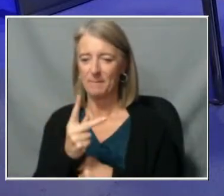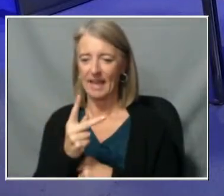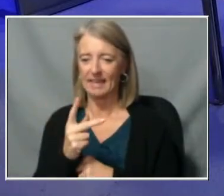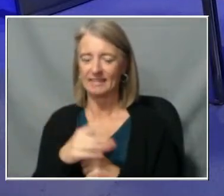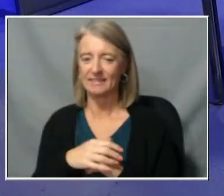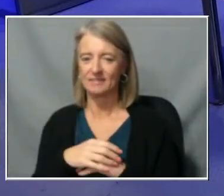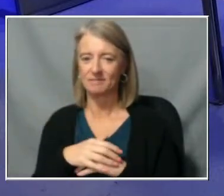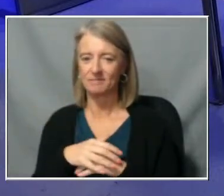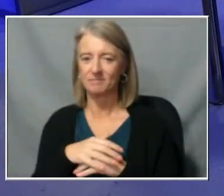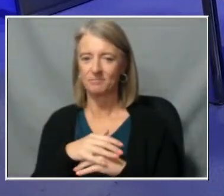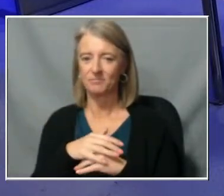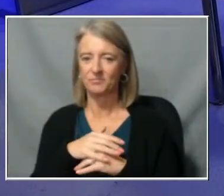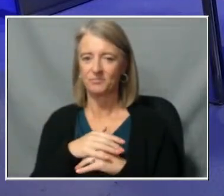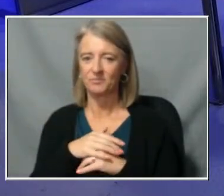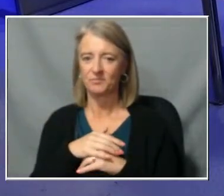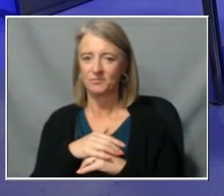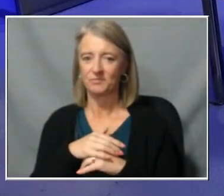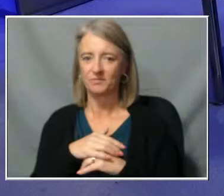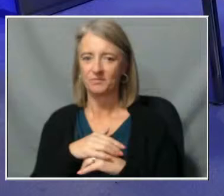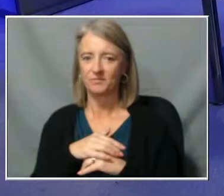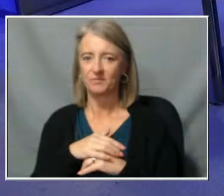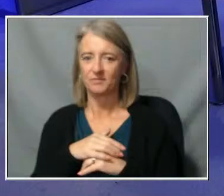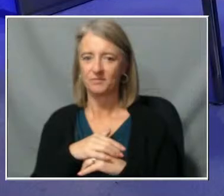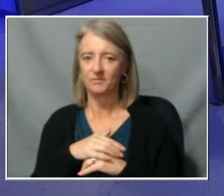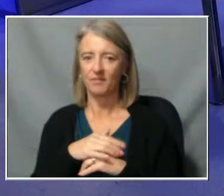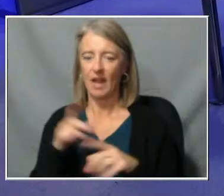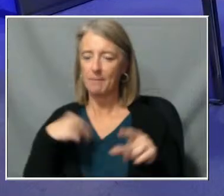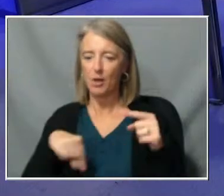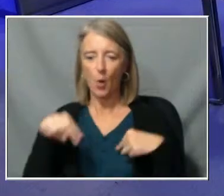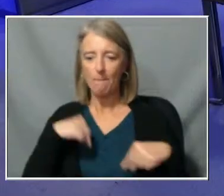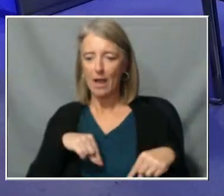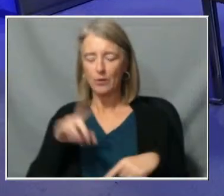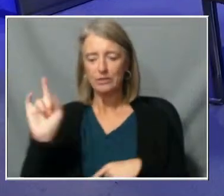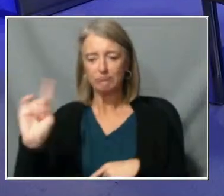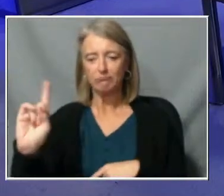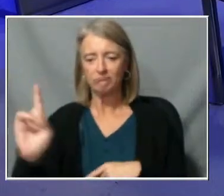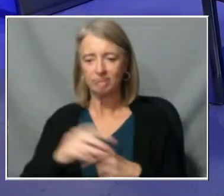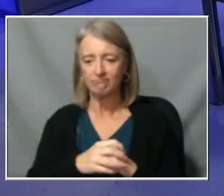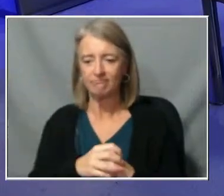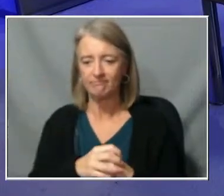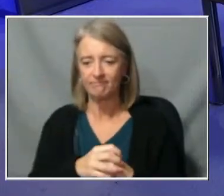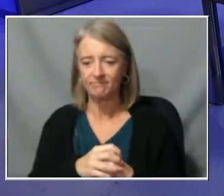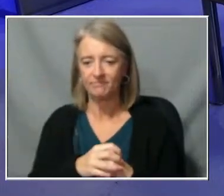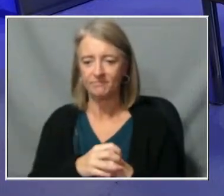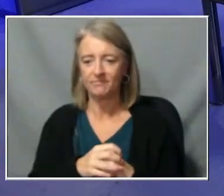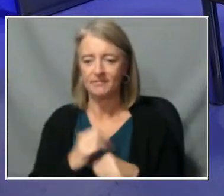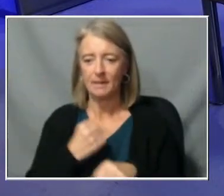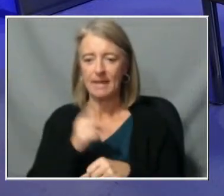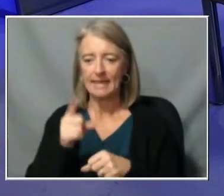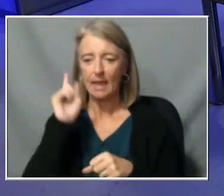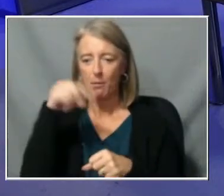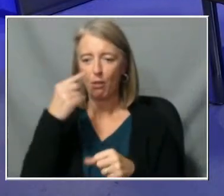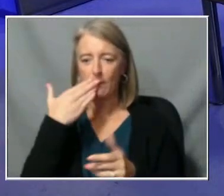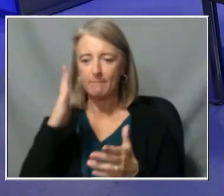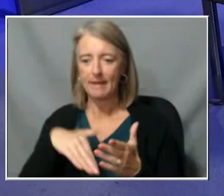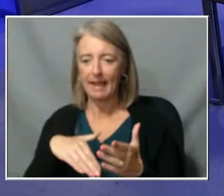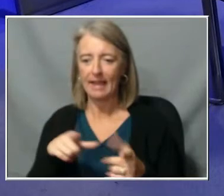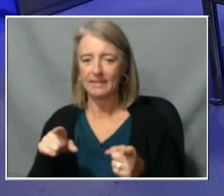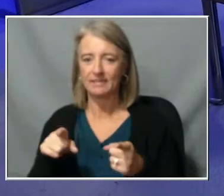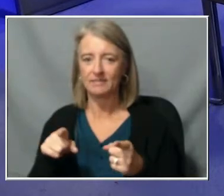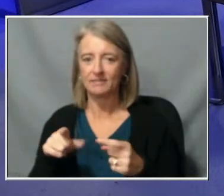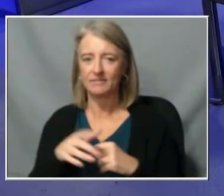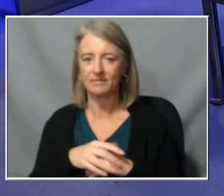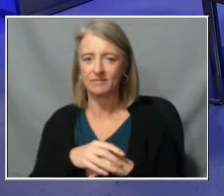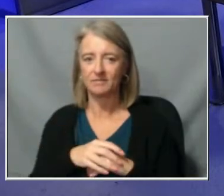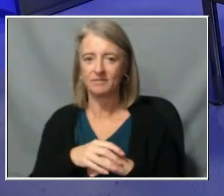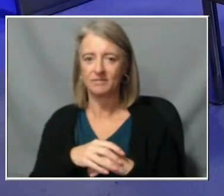I need to get them both in the. No, I'm not coming back with her in here. She's making him look bad, and he does not like that. But Can't have that. We won't do this again. we have to